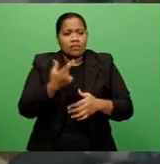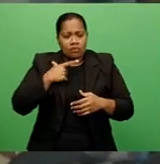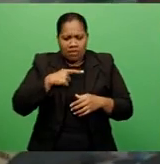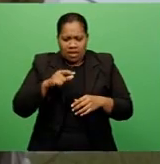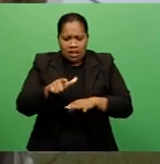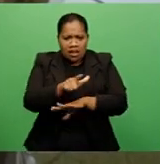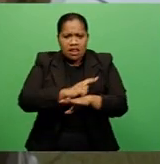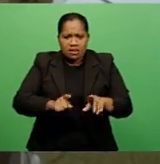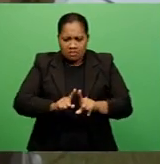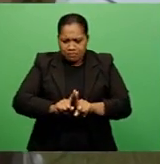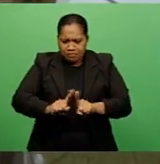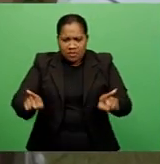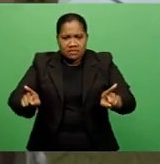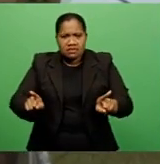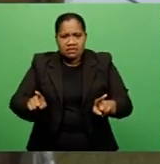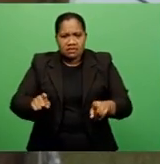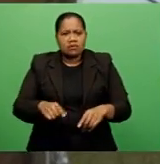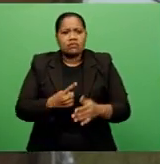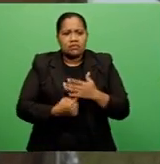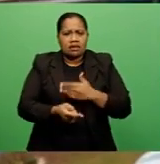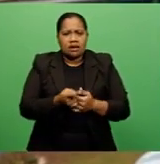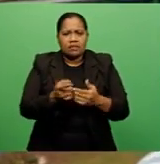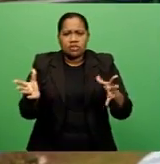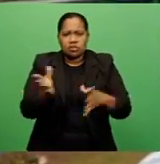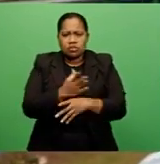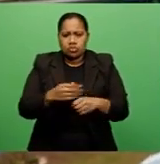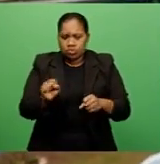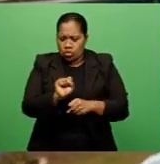their homes and their very own lives.